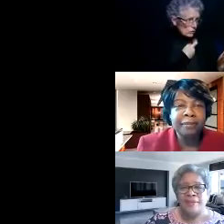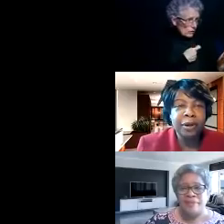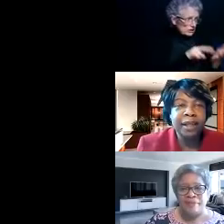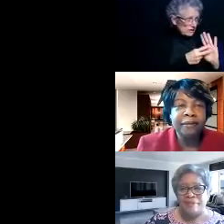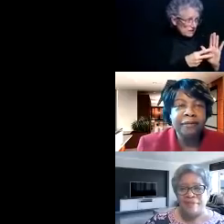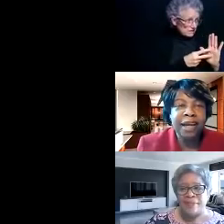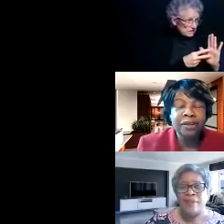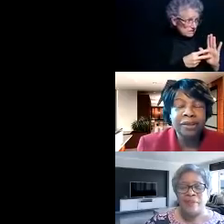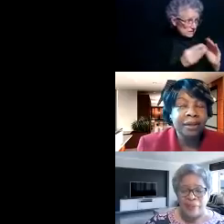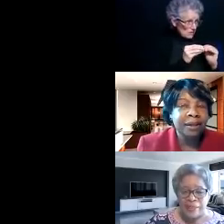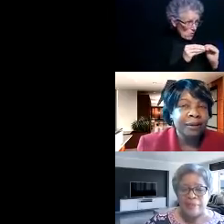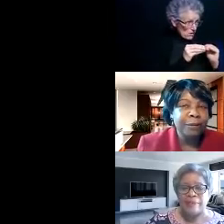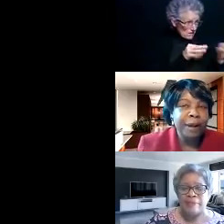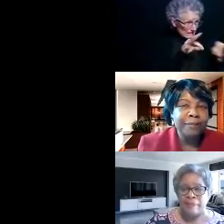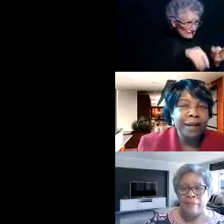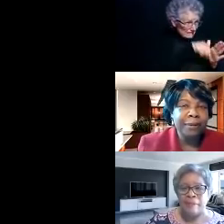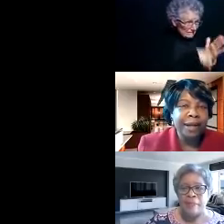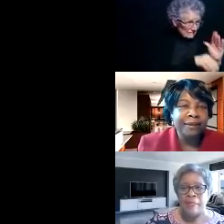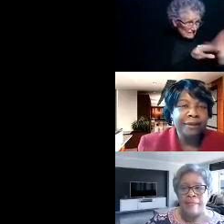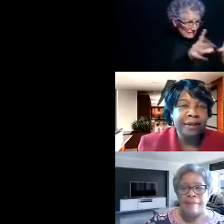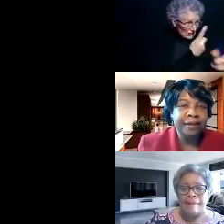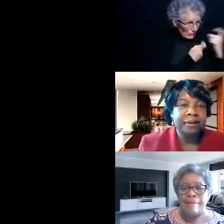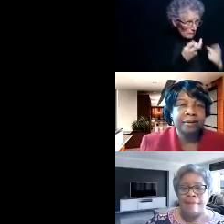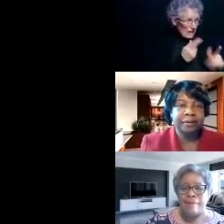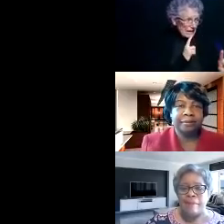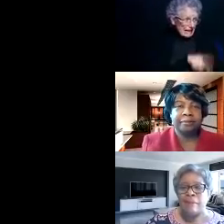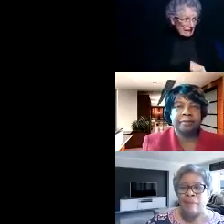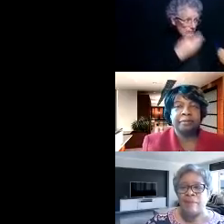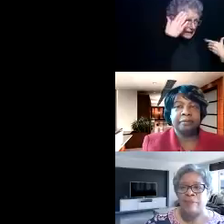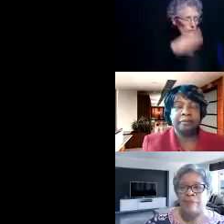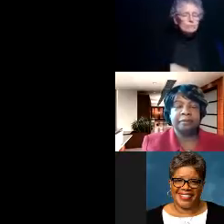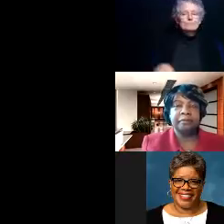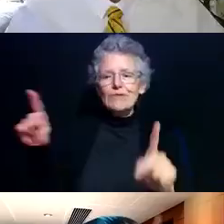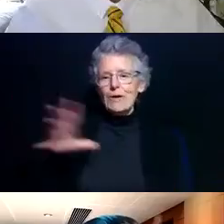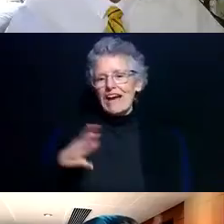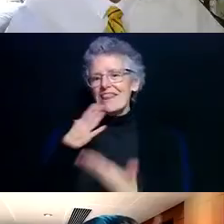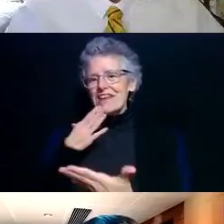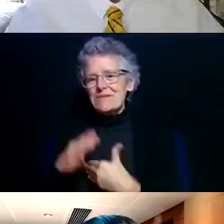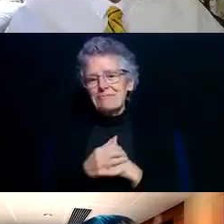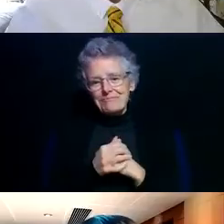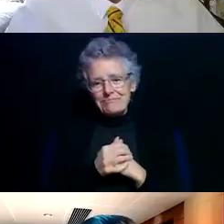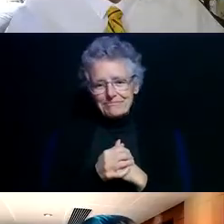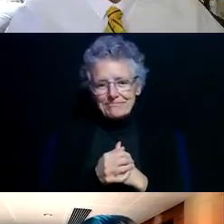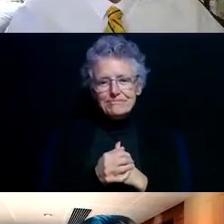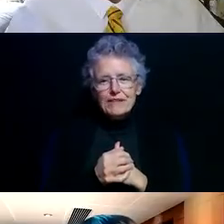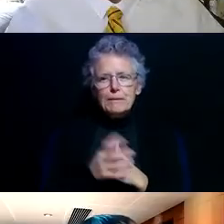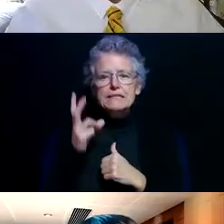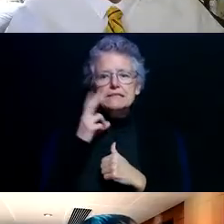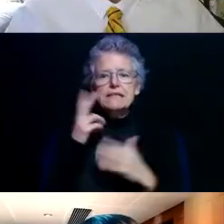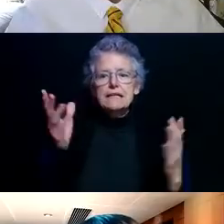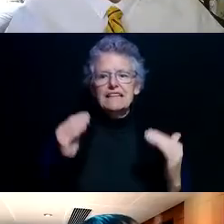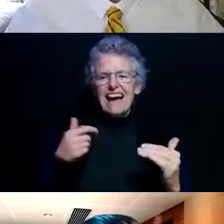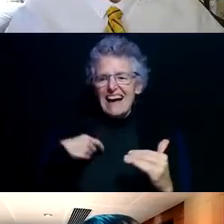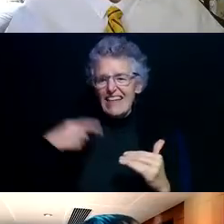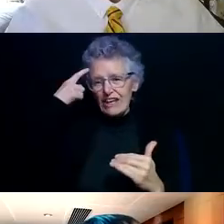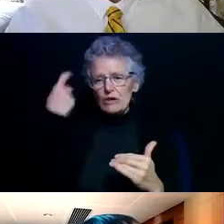provide some more clarification, we might be able to answer it. Okay, thank you. Let's see, and I think you just